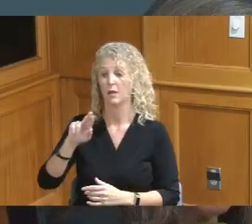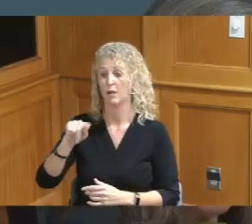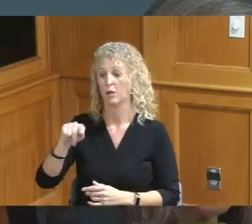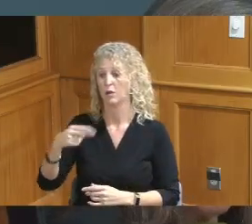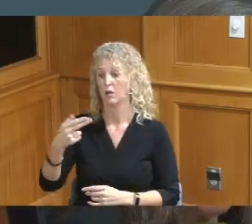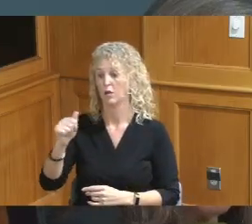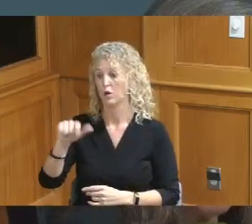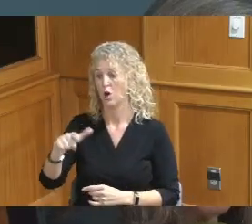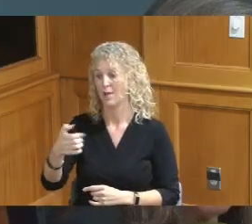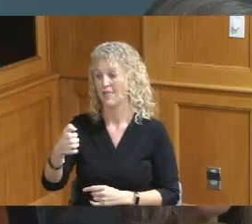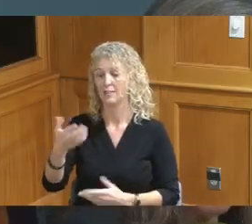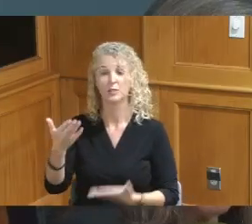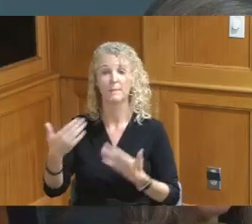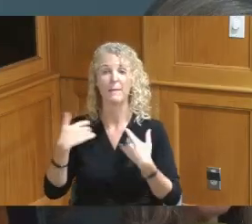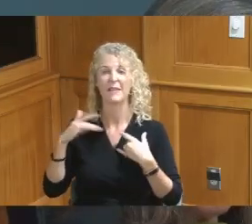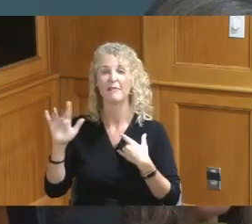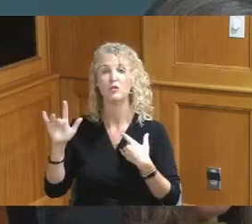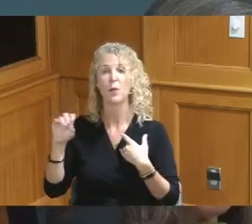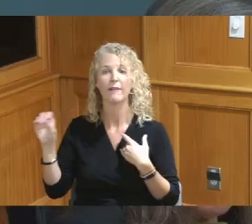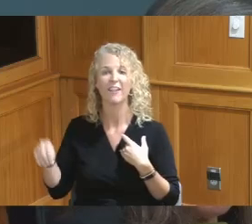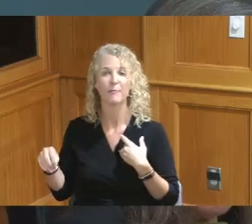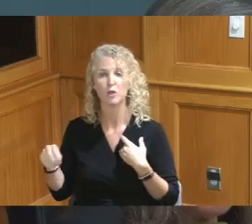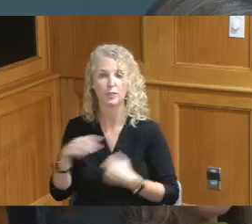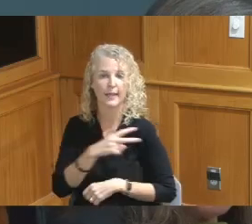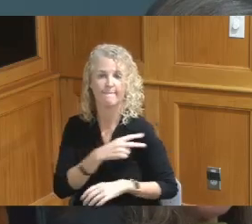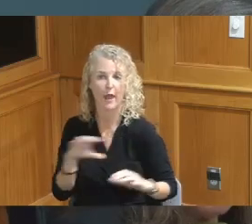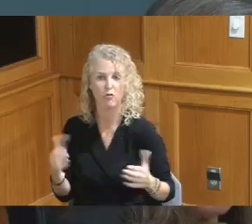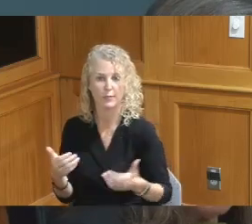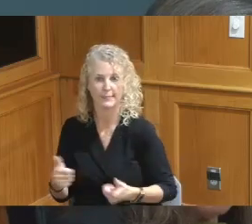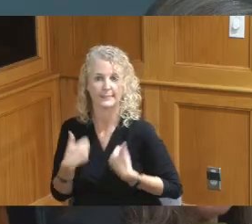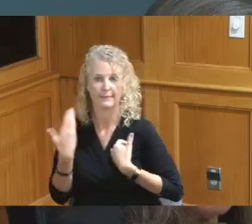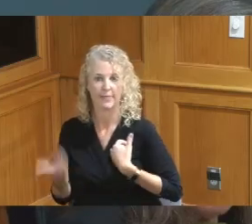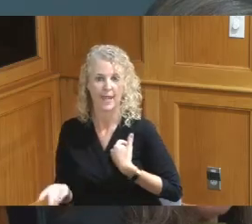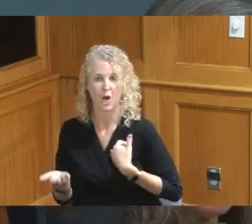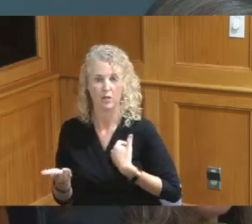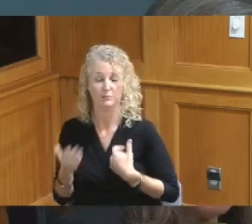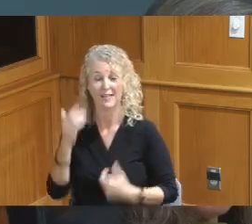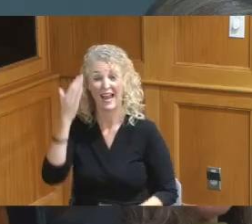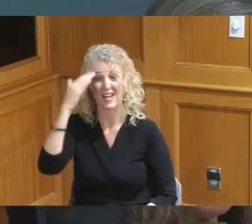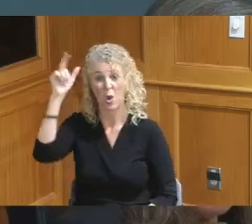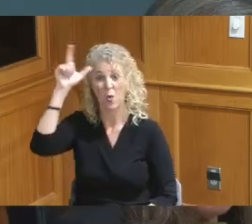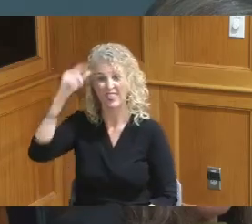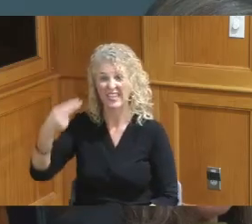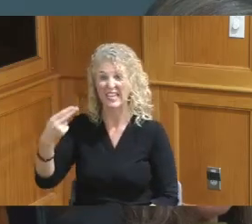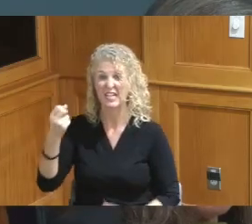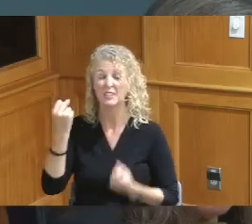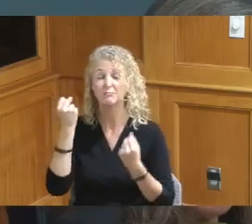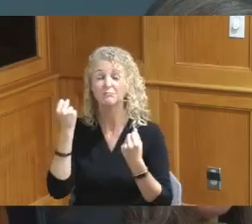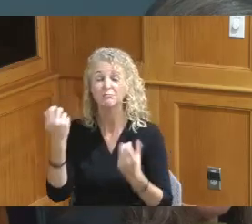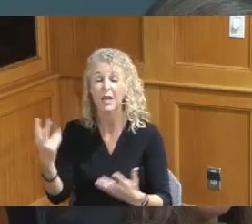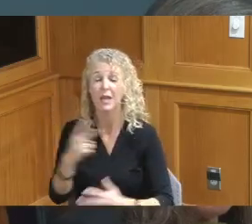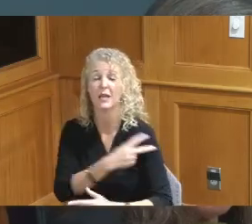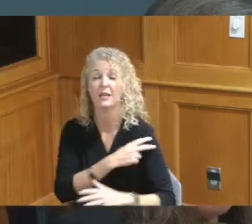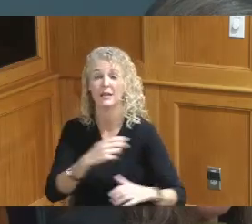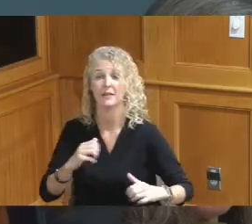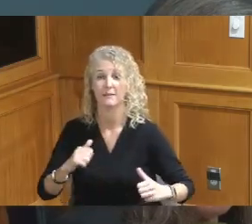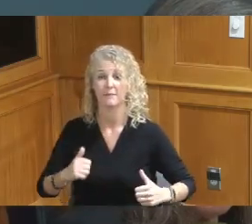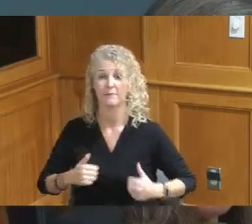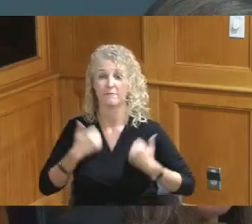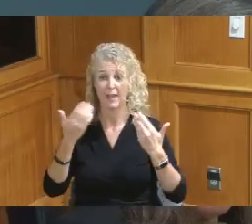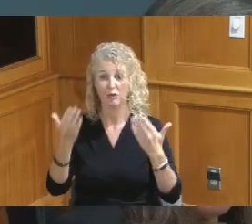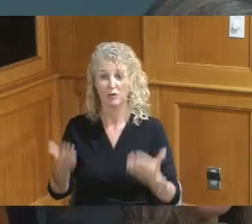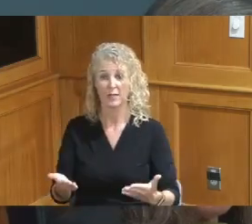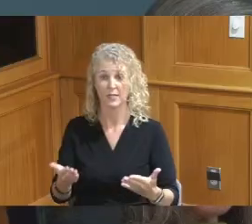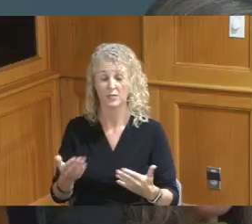has 25% of veterans in their community. I know Lincoln Heights has lots of them. And so the ones that